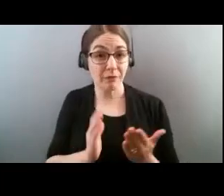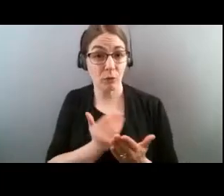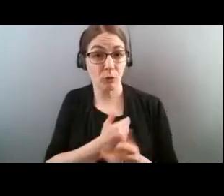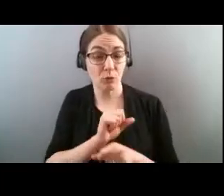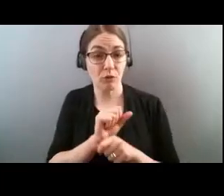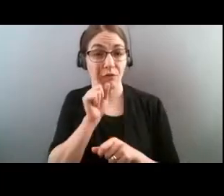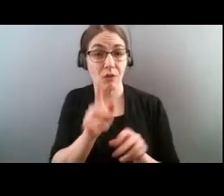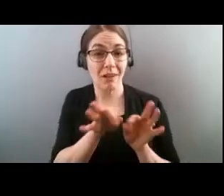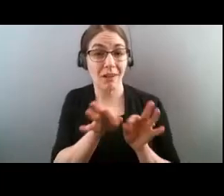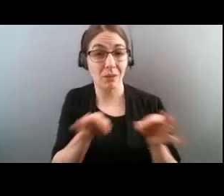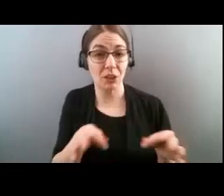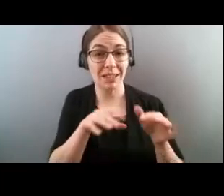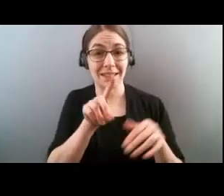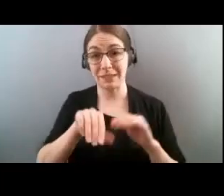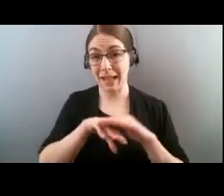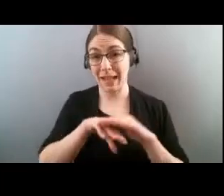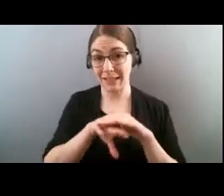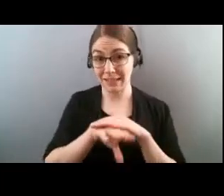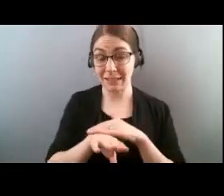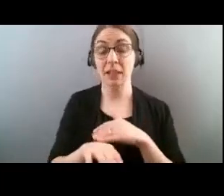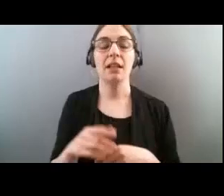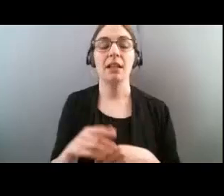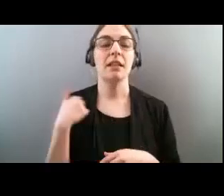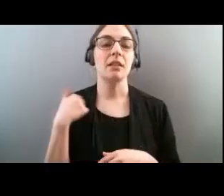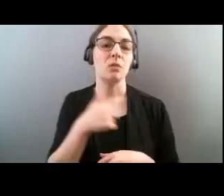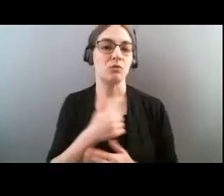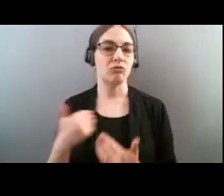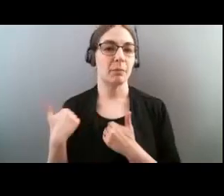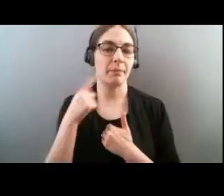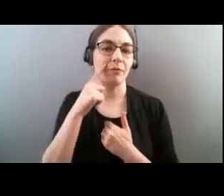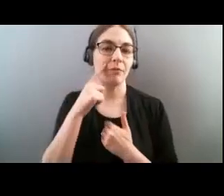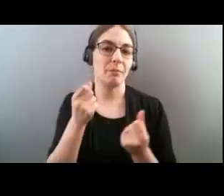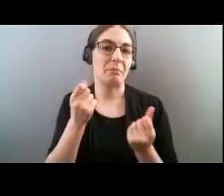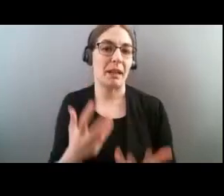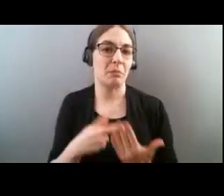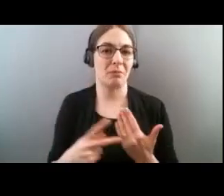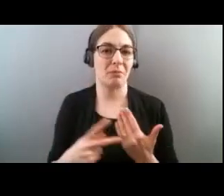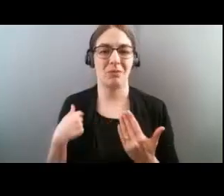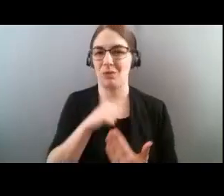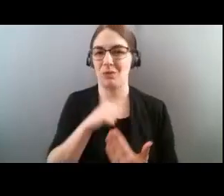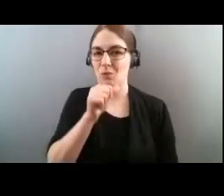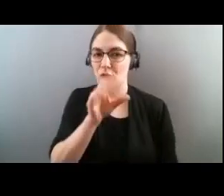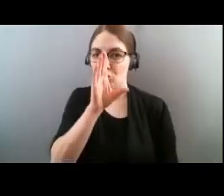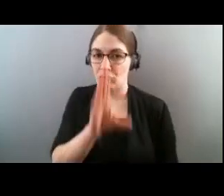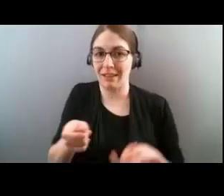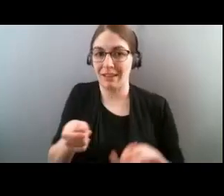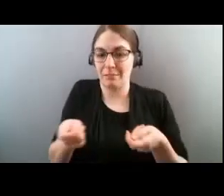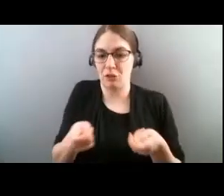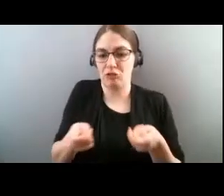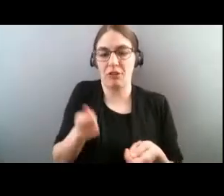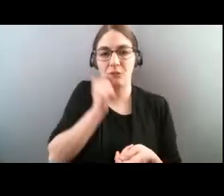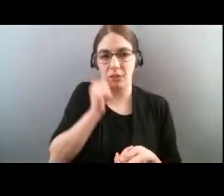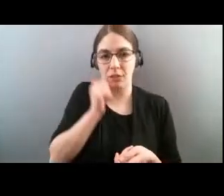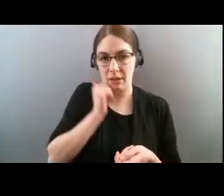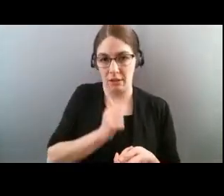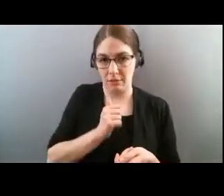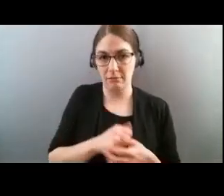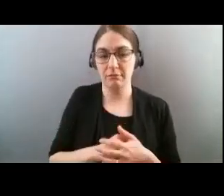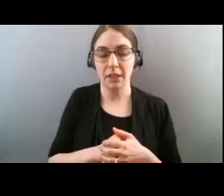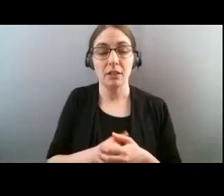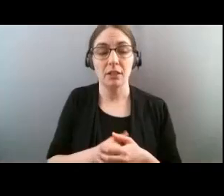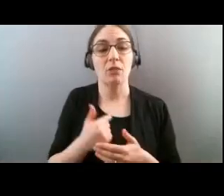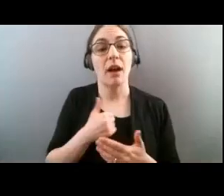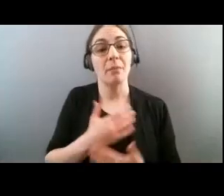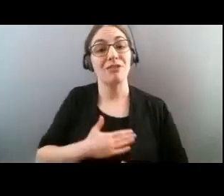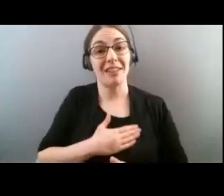and disability access is the fact that we're responsible for a lot of programs that we don't directly administer on a day-to-day basis. So I appreciate the